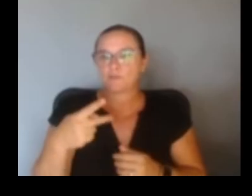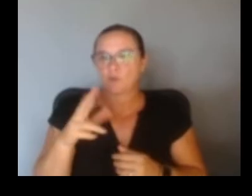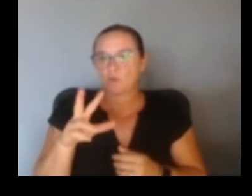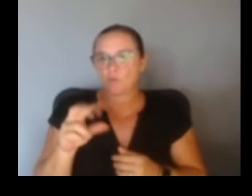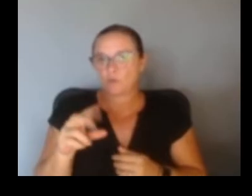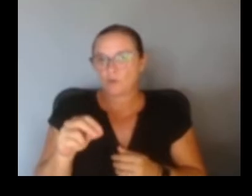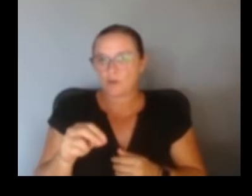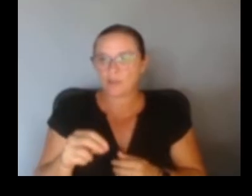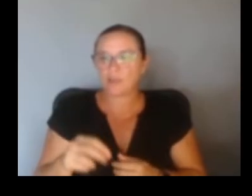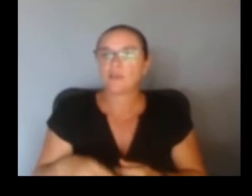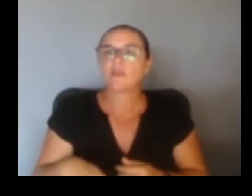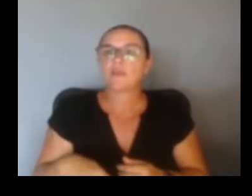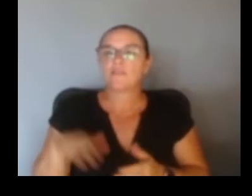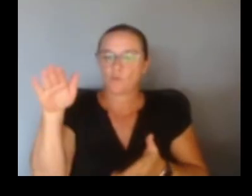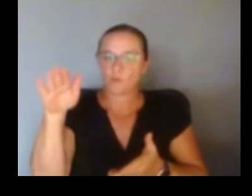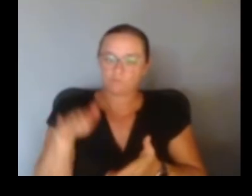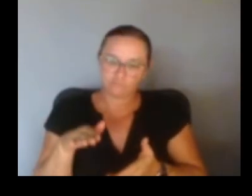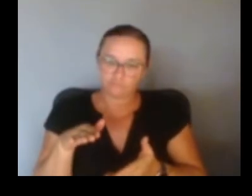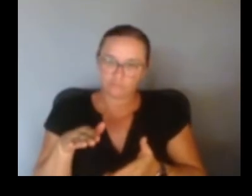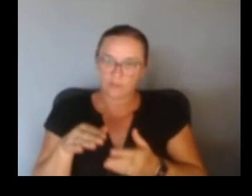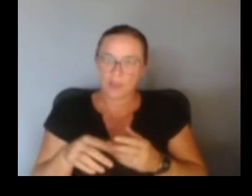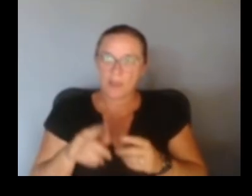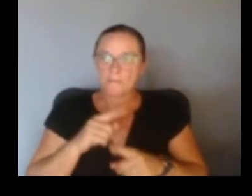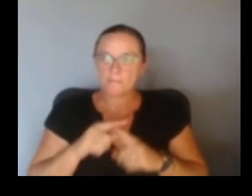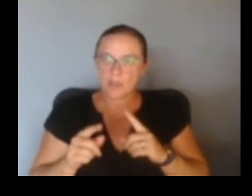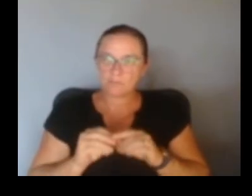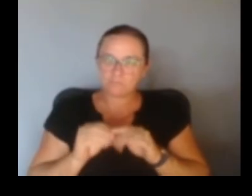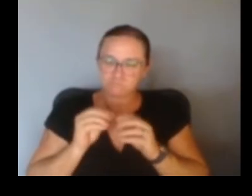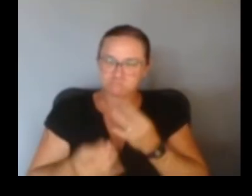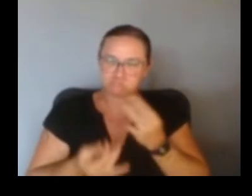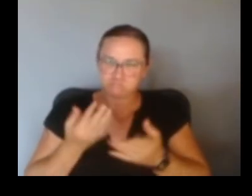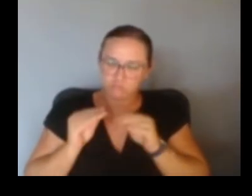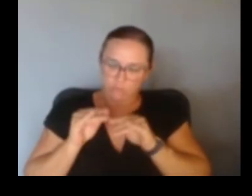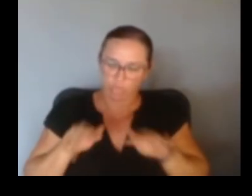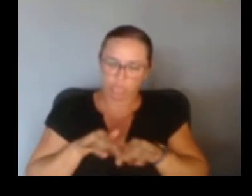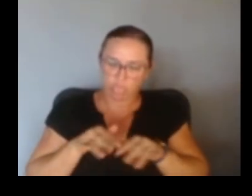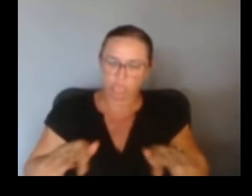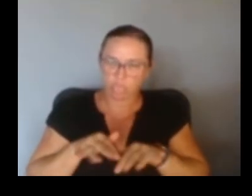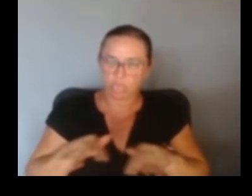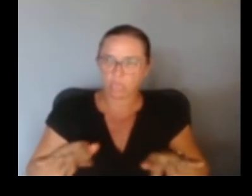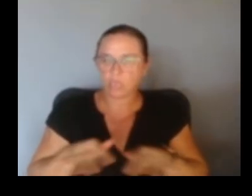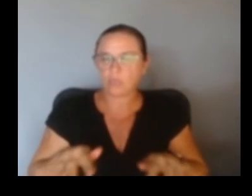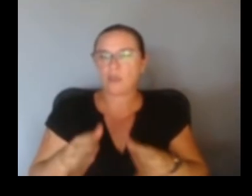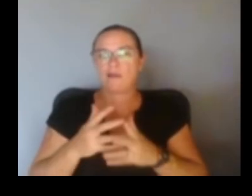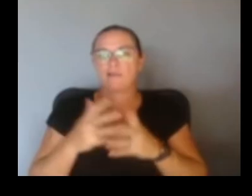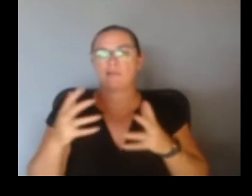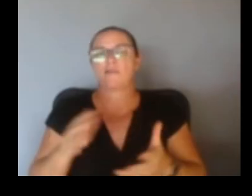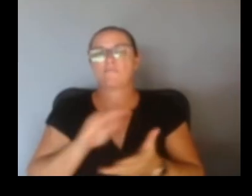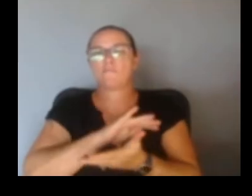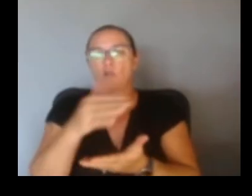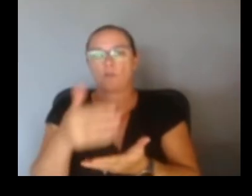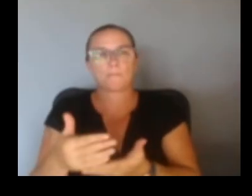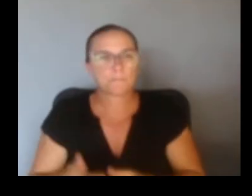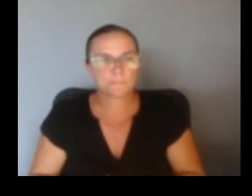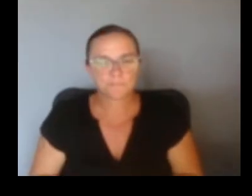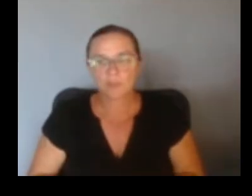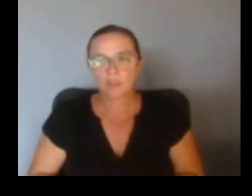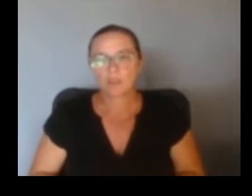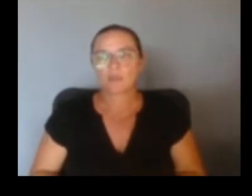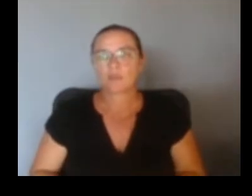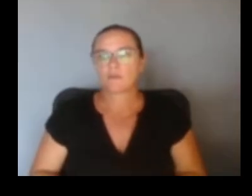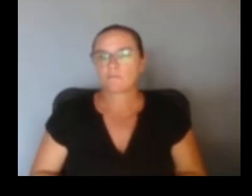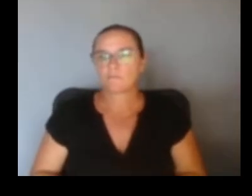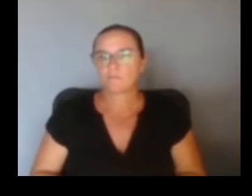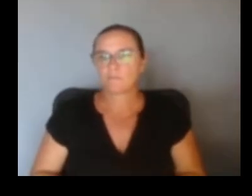were shorter than what we'd seen in the previous interval of 6 or 7 episodes. The volumes, though,